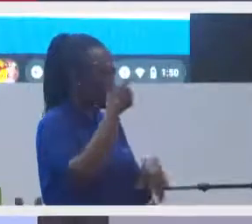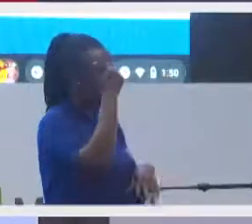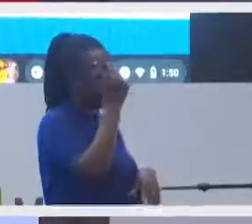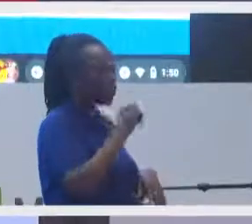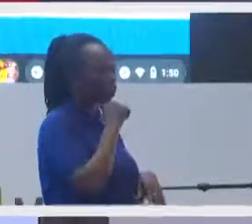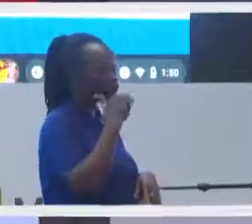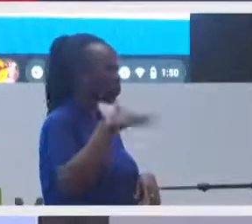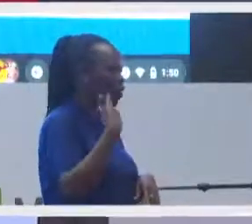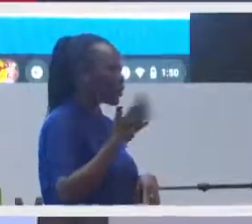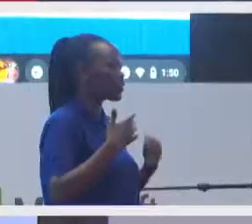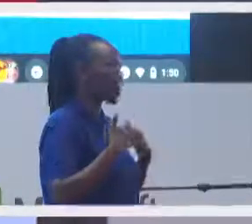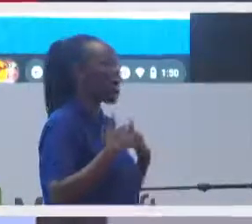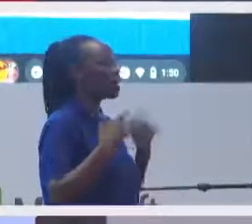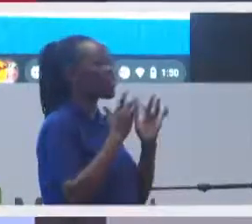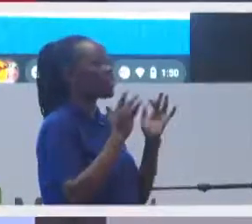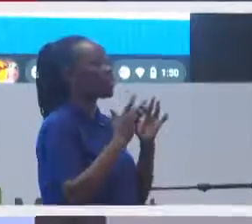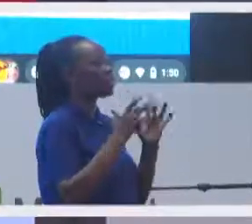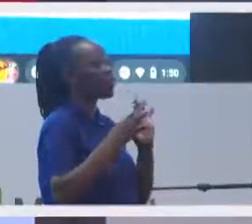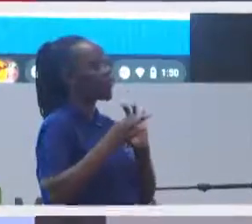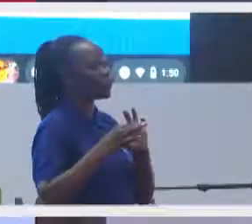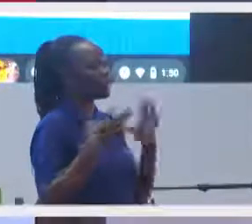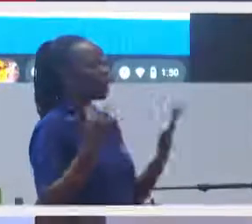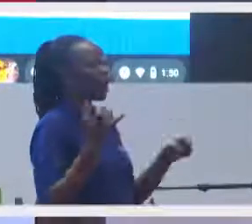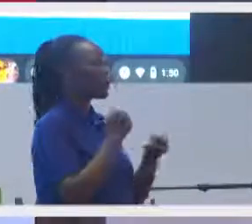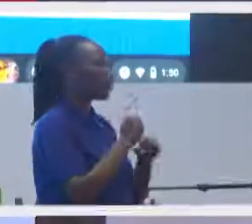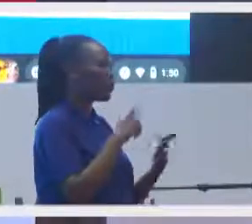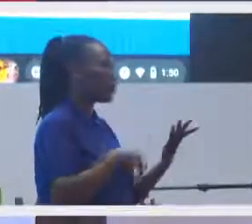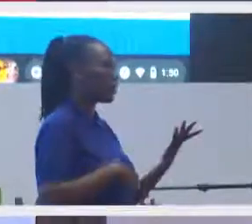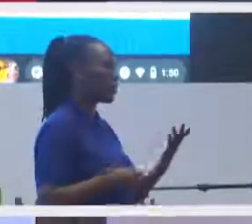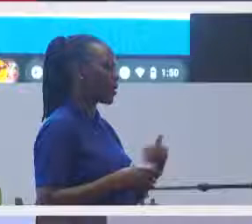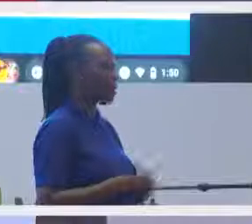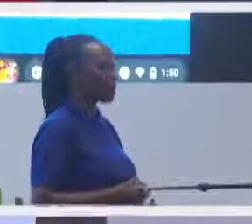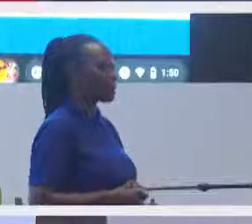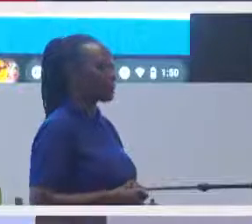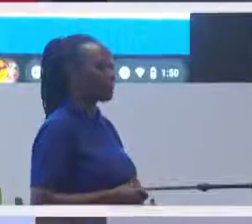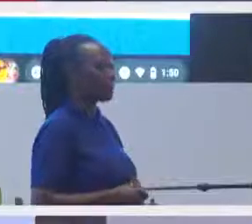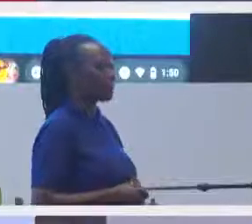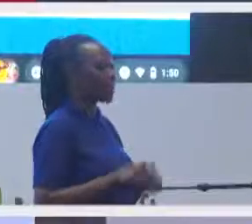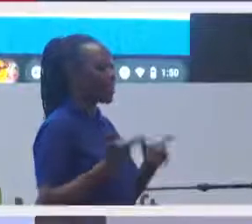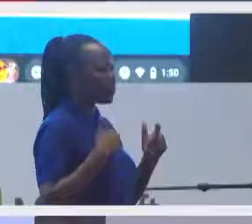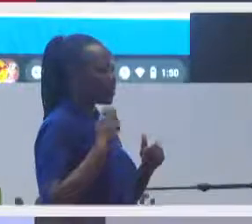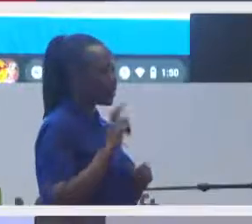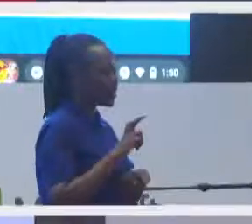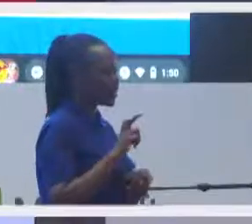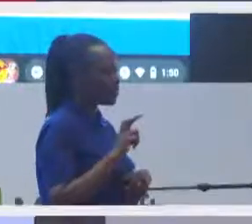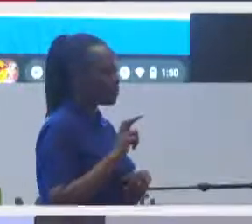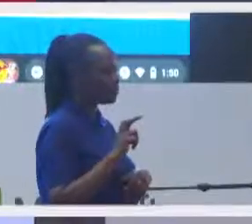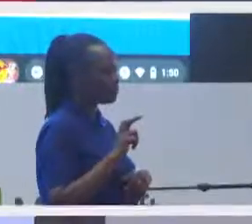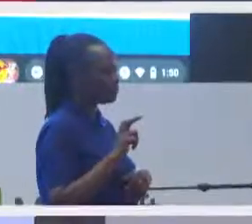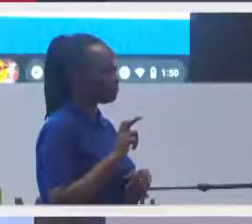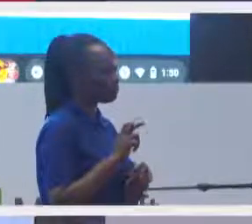always that we have internet connection. So, how do we do? And let me see.